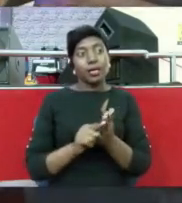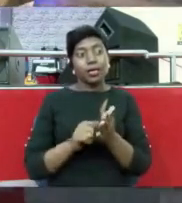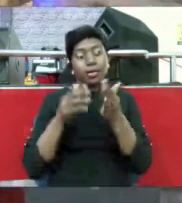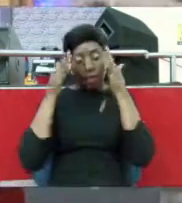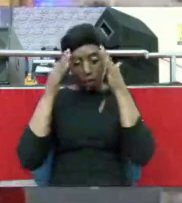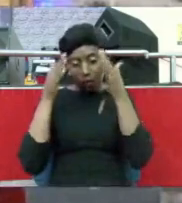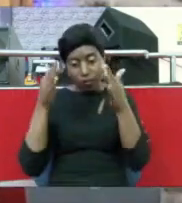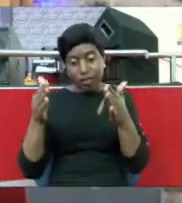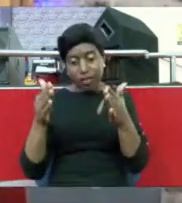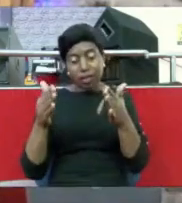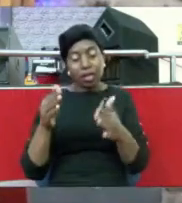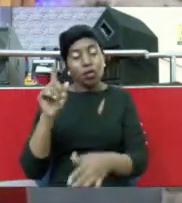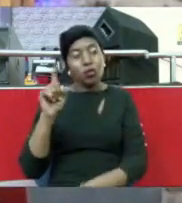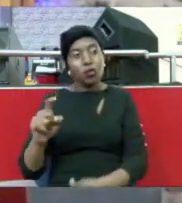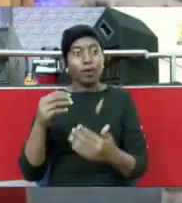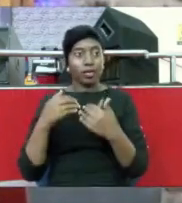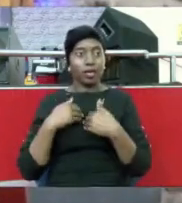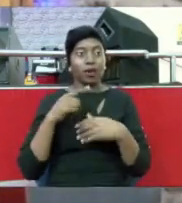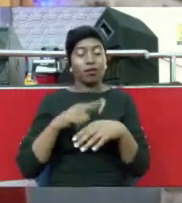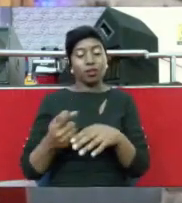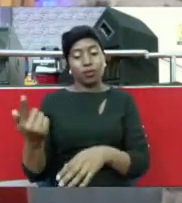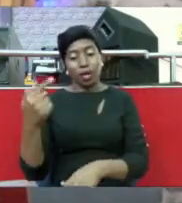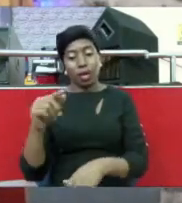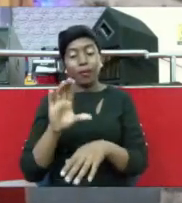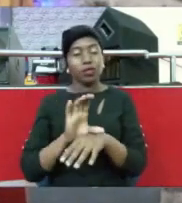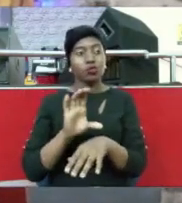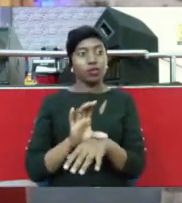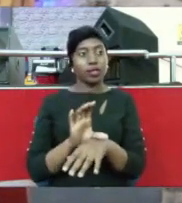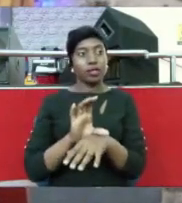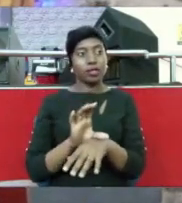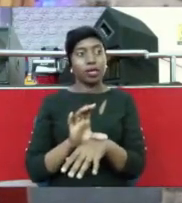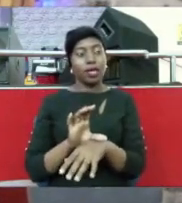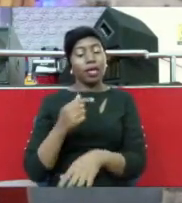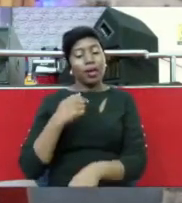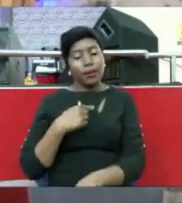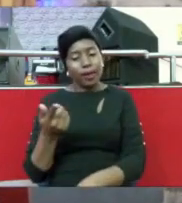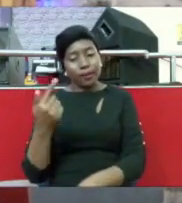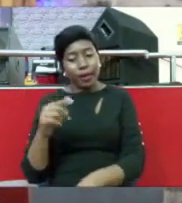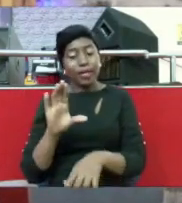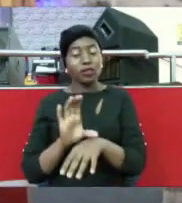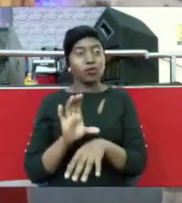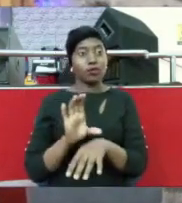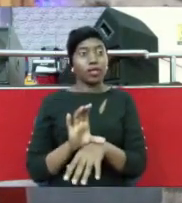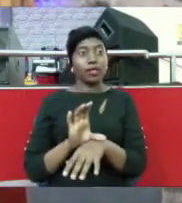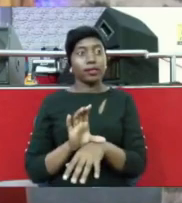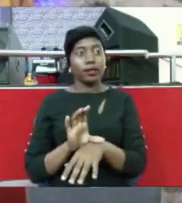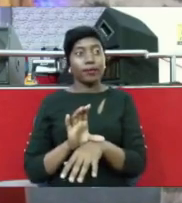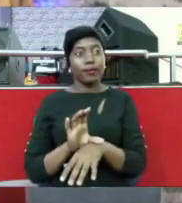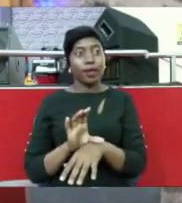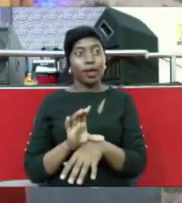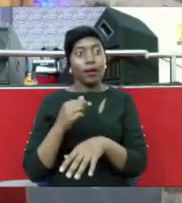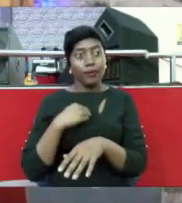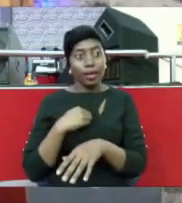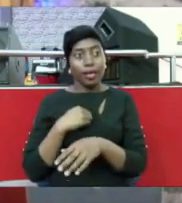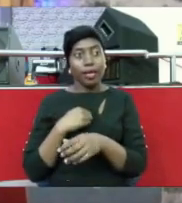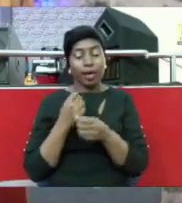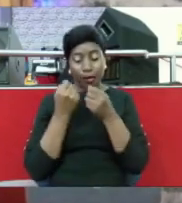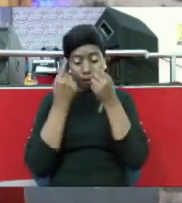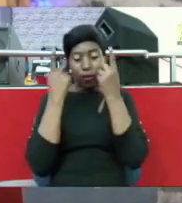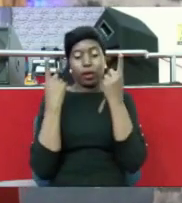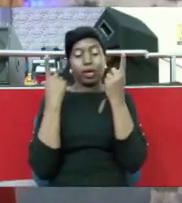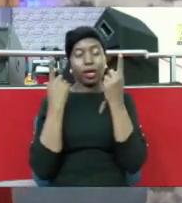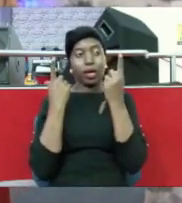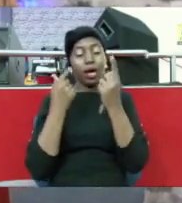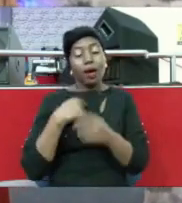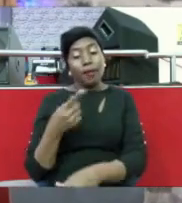to have when we are coming into church. Hii ndio msukumo unafaa tukue nayo tunapokuja kanisani. Coming to church. Kama nakuja kanisani. I am awake. Lazima nimekuja. I'm